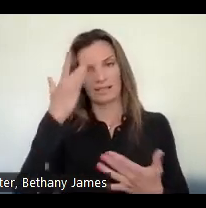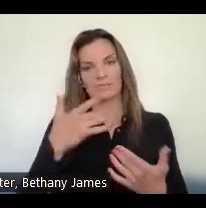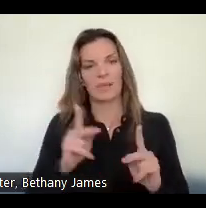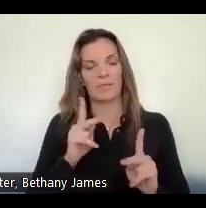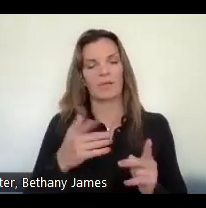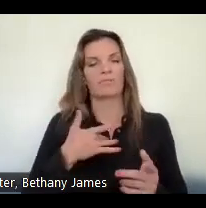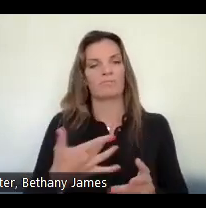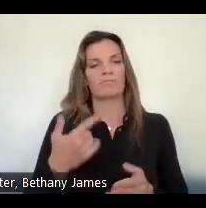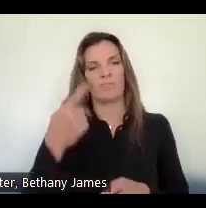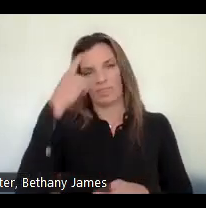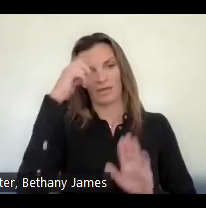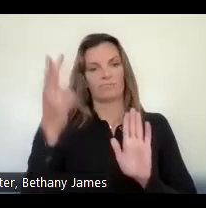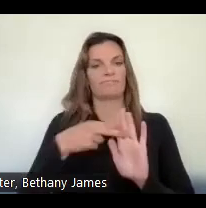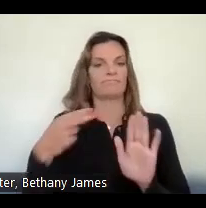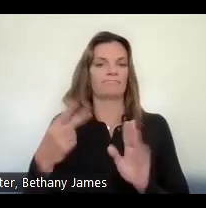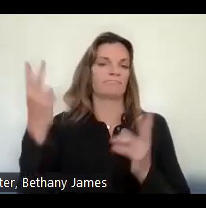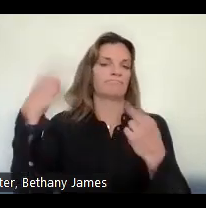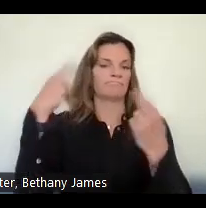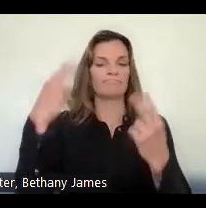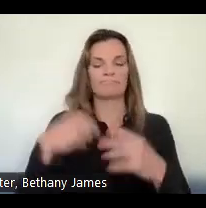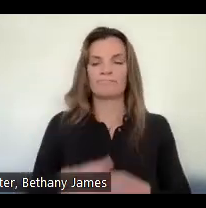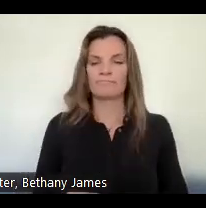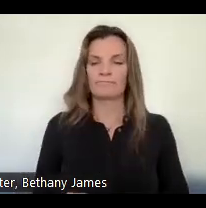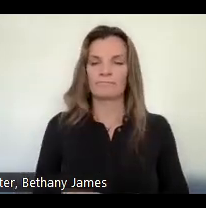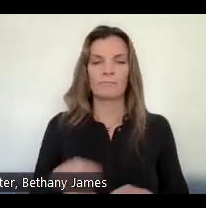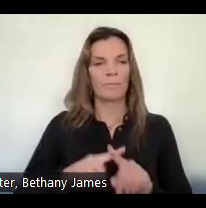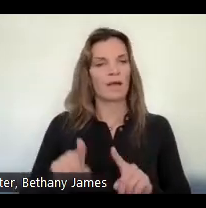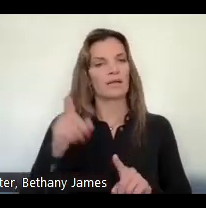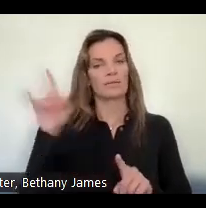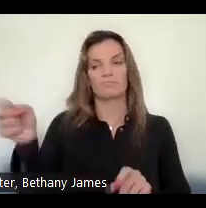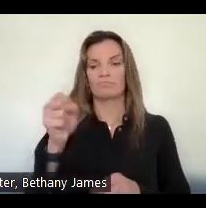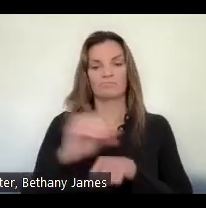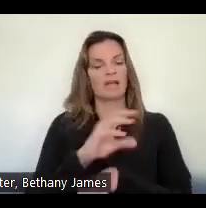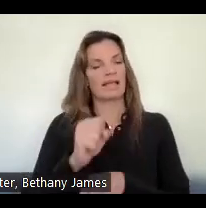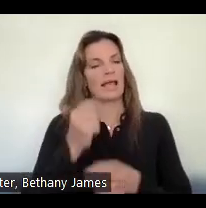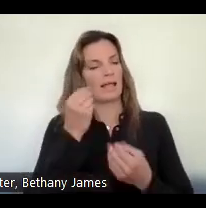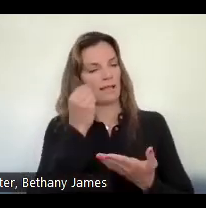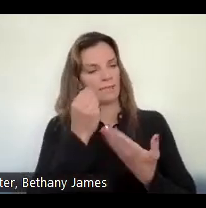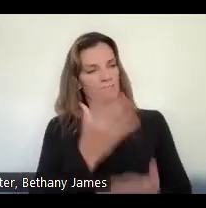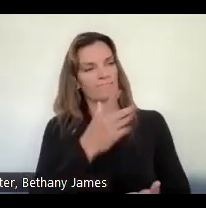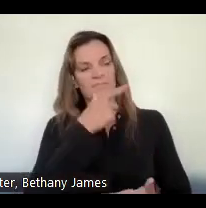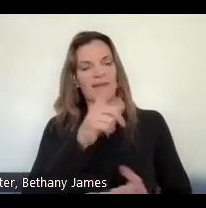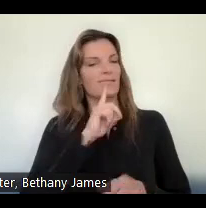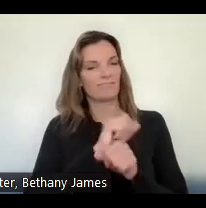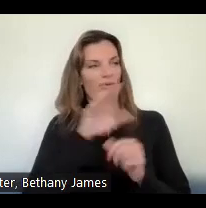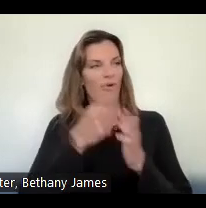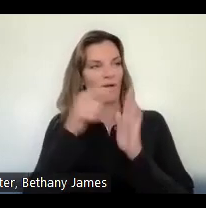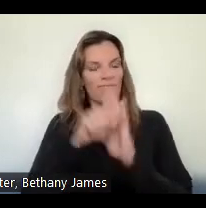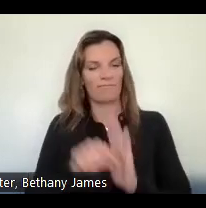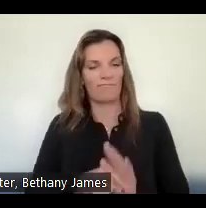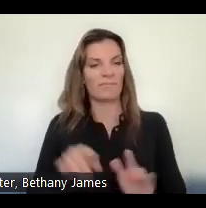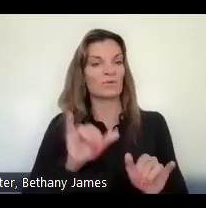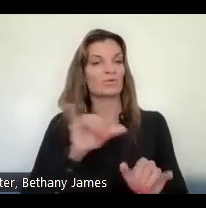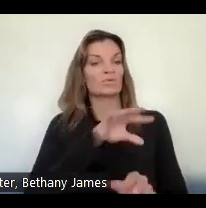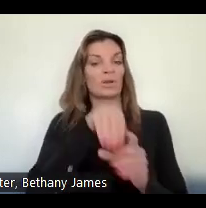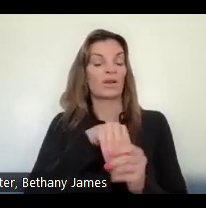negative connotation. The other thing you can do for supporting that individual is getting them into environments where they